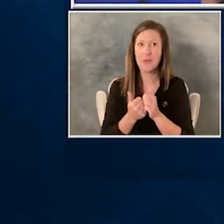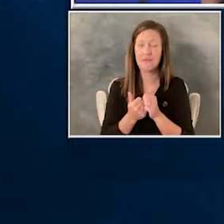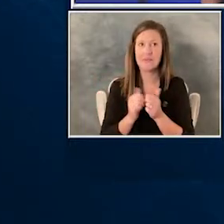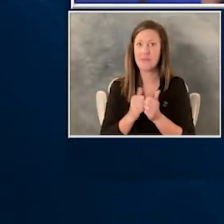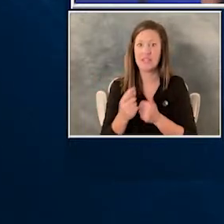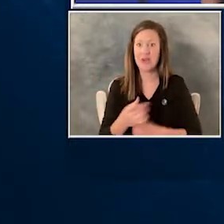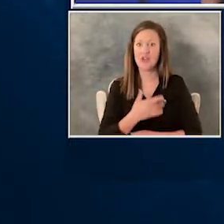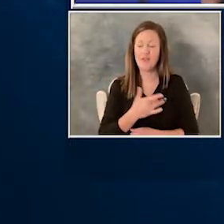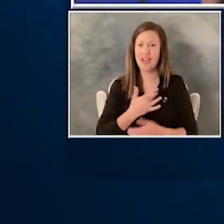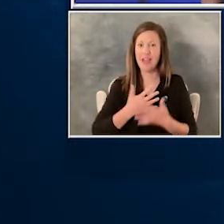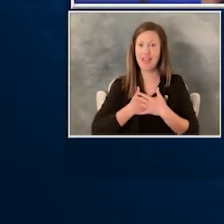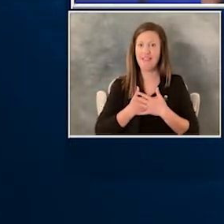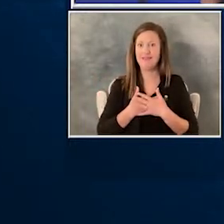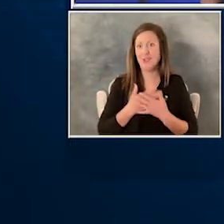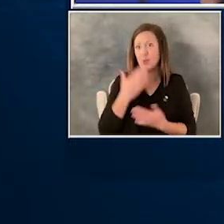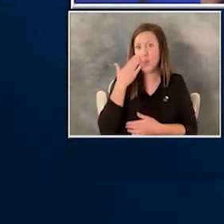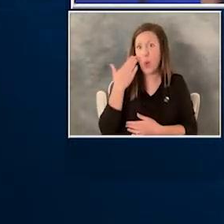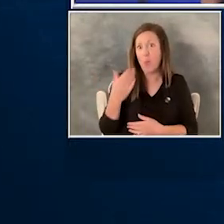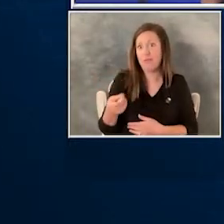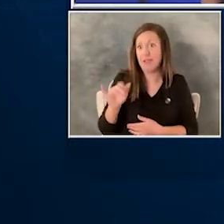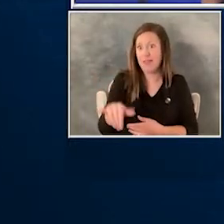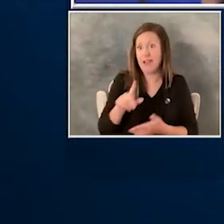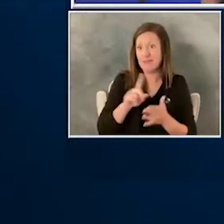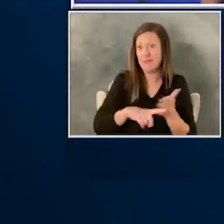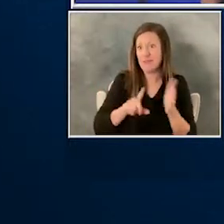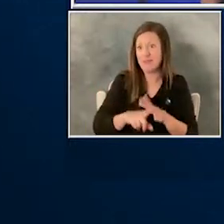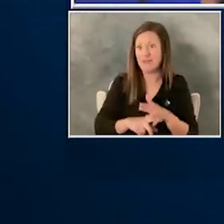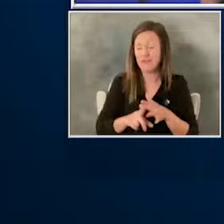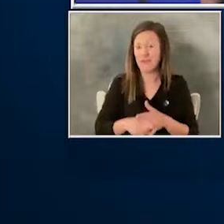your heart to know that that's what started this whole thing?